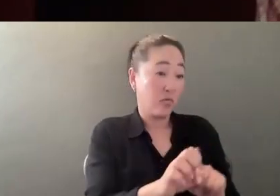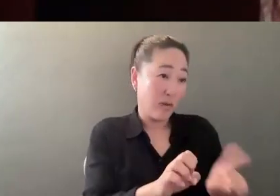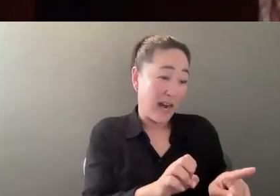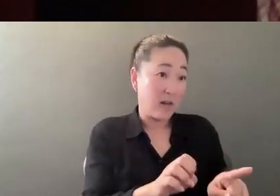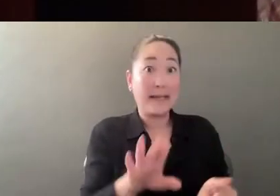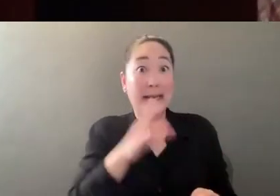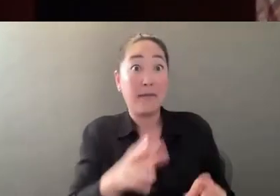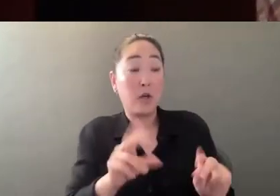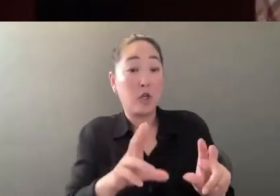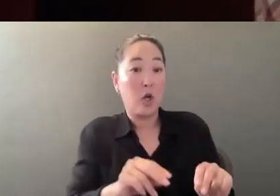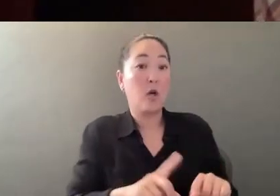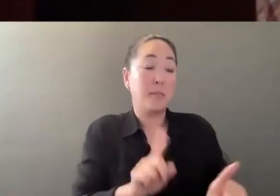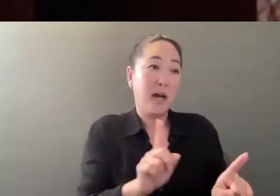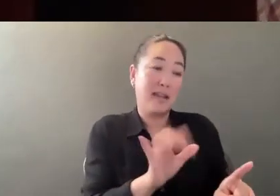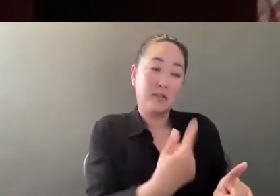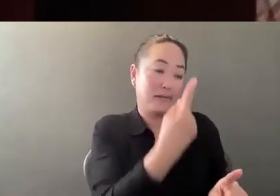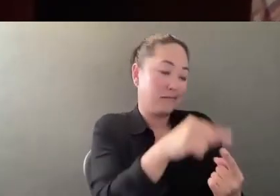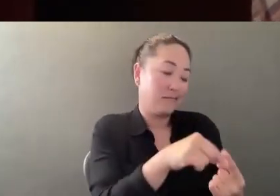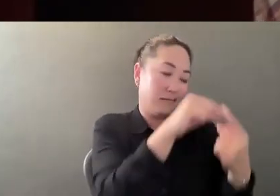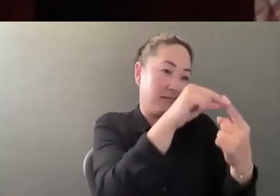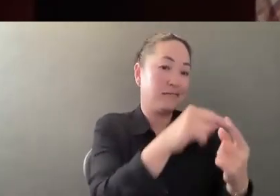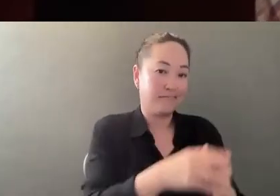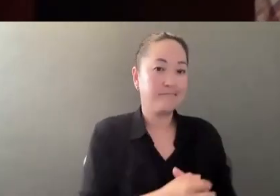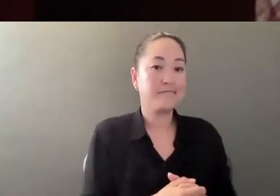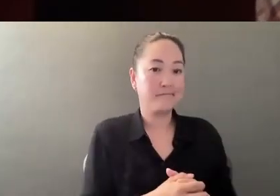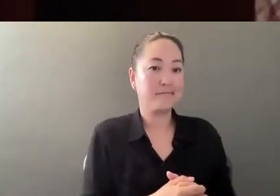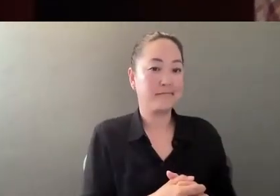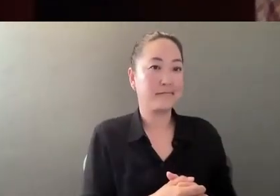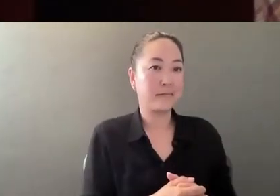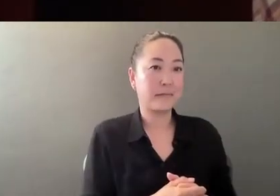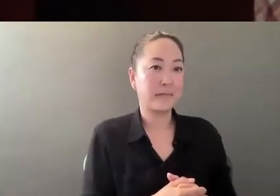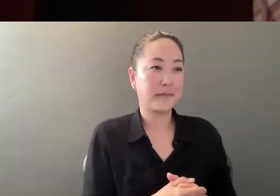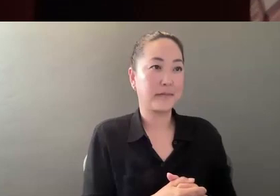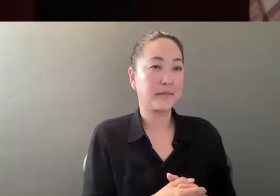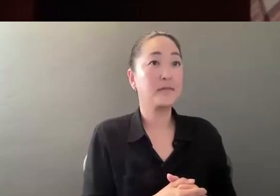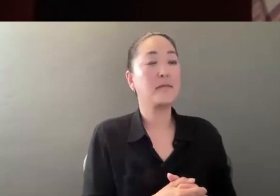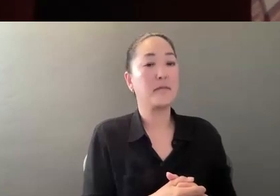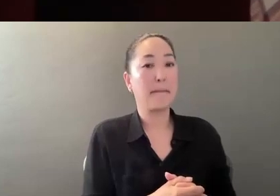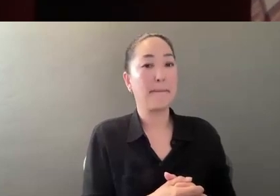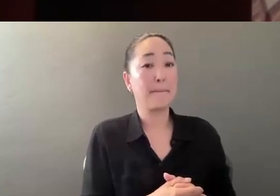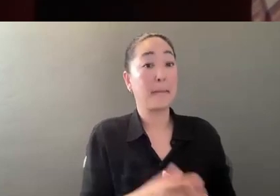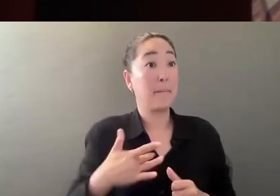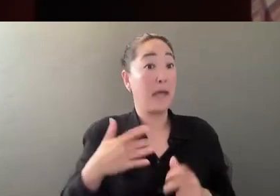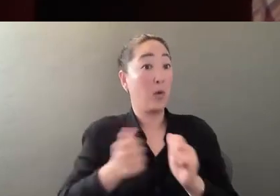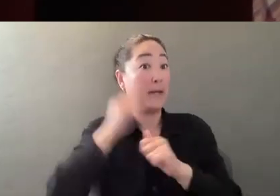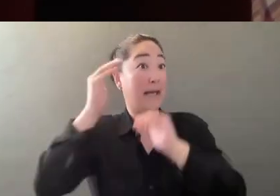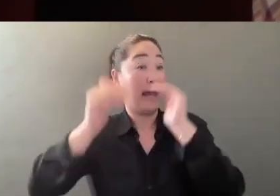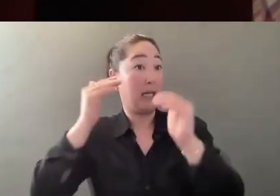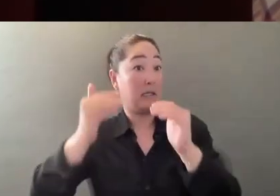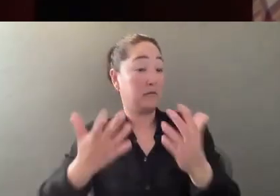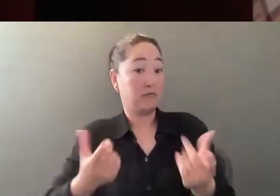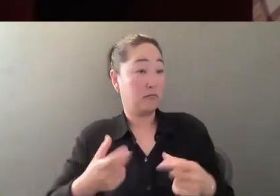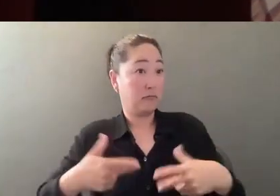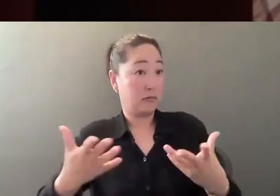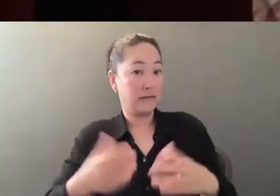do it, but it is in fact the exception rather than the rule. But actually what we do tend to do is we talk